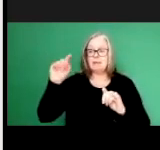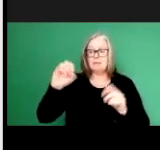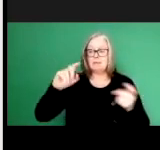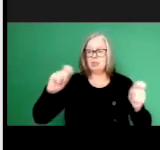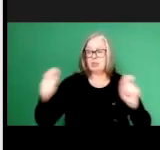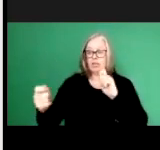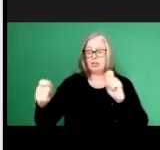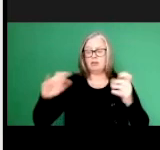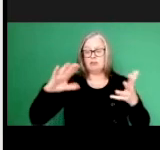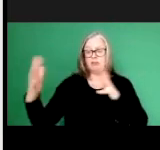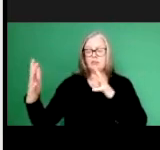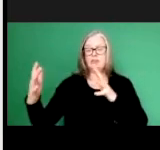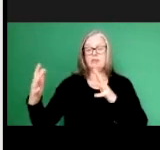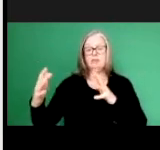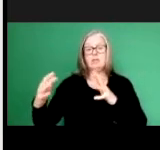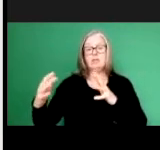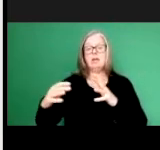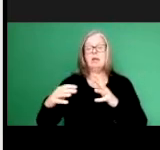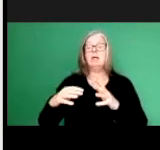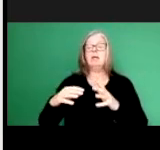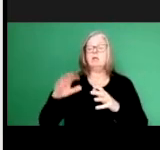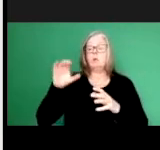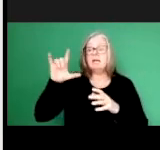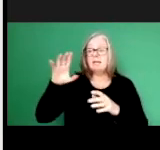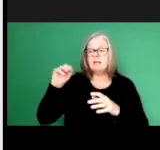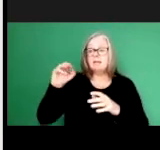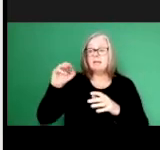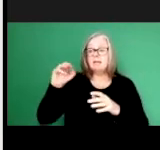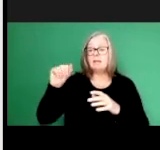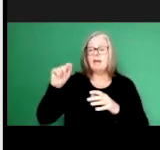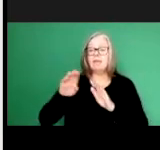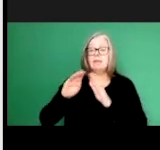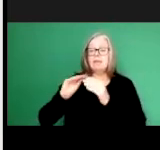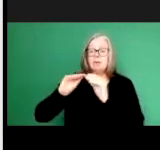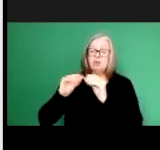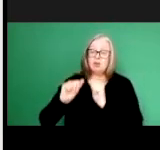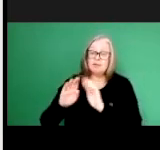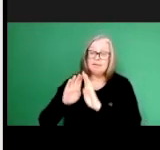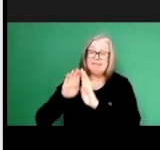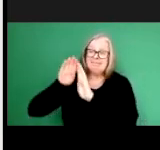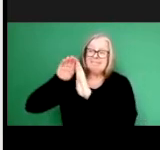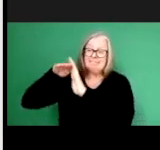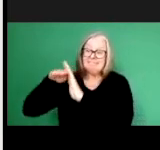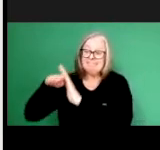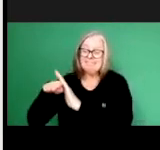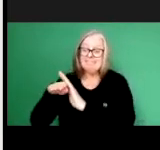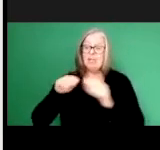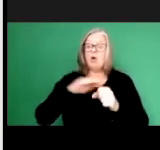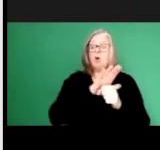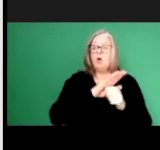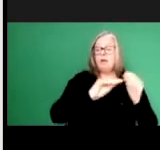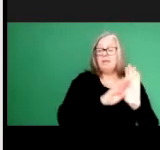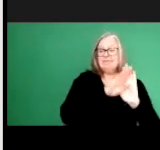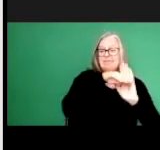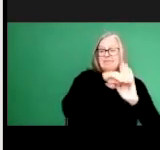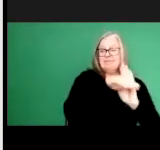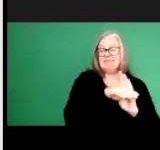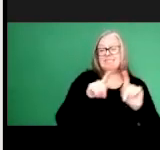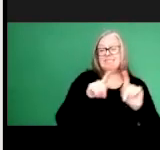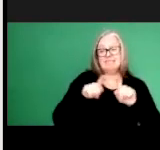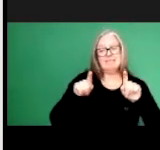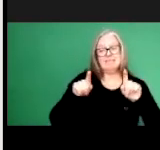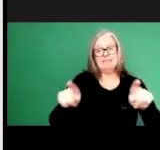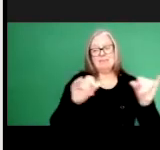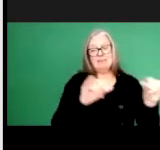um, and bending the COVID rates is actually very similar, um, conceptually. Um, so again,